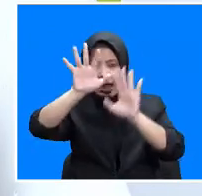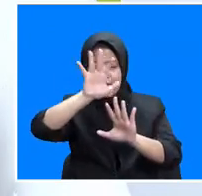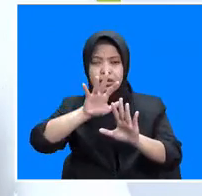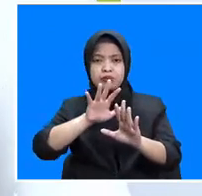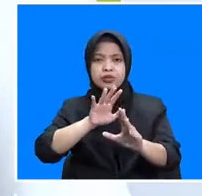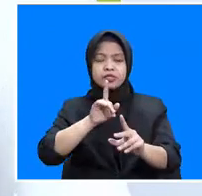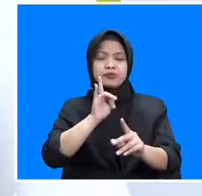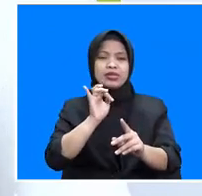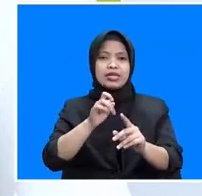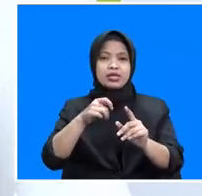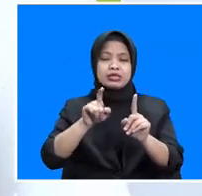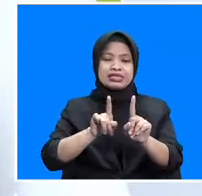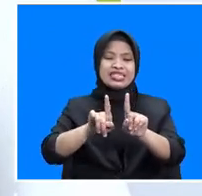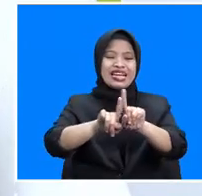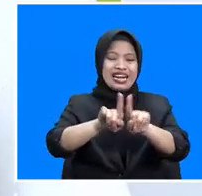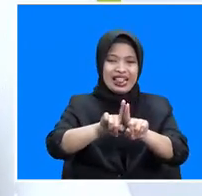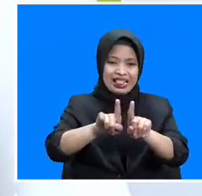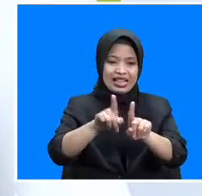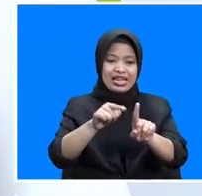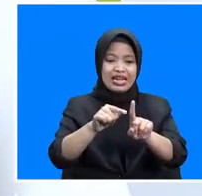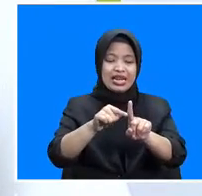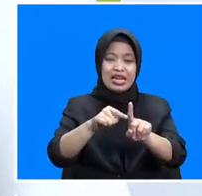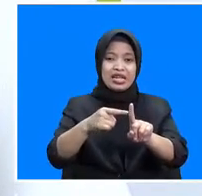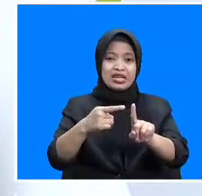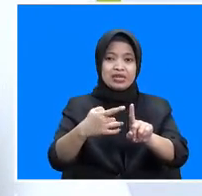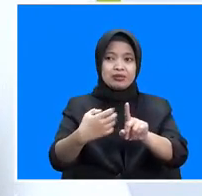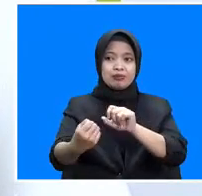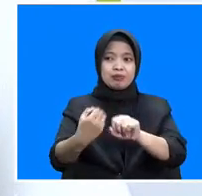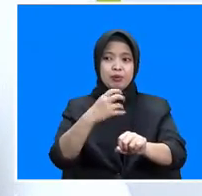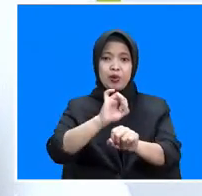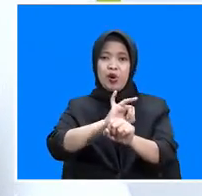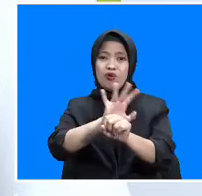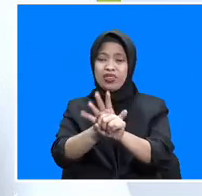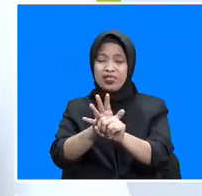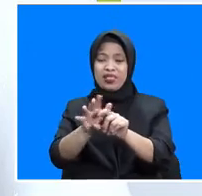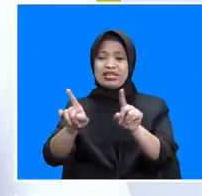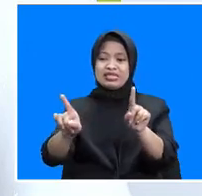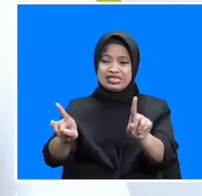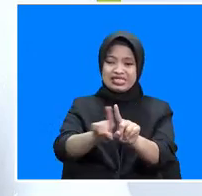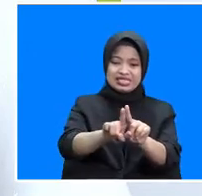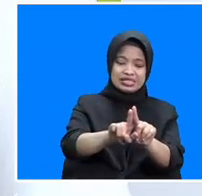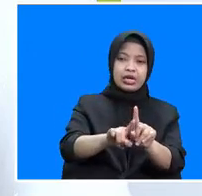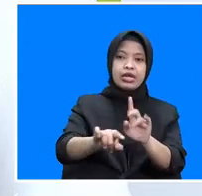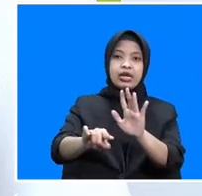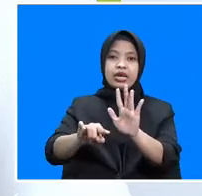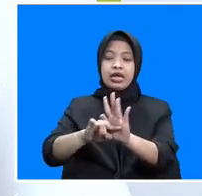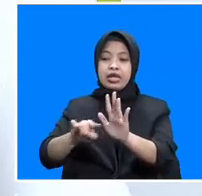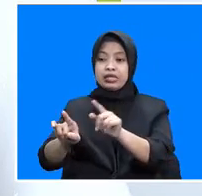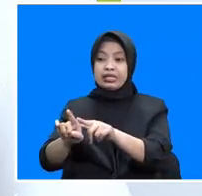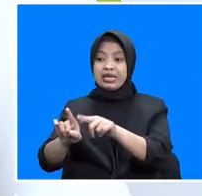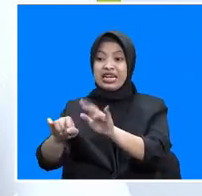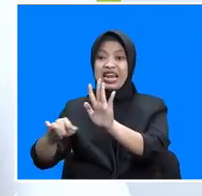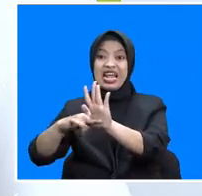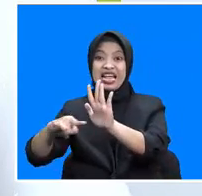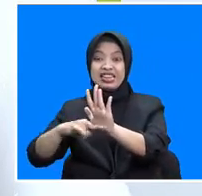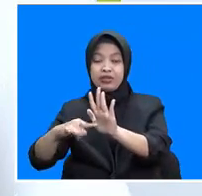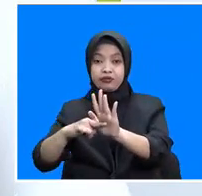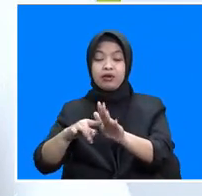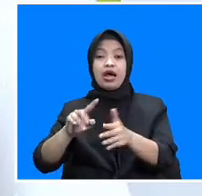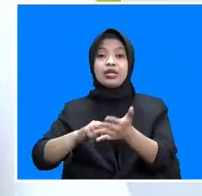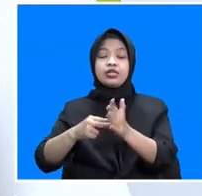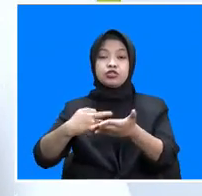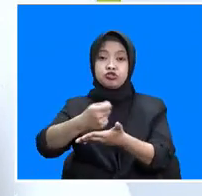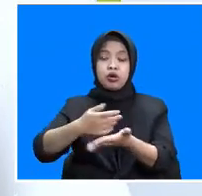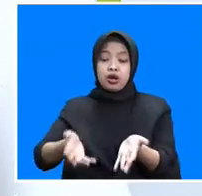are a close contact, but you don't have any symptoms and you test negative, you can still come back to school if you're a teacher, if